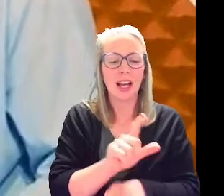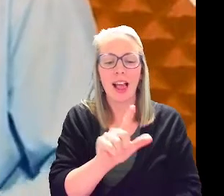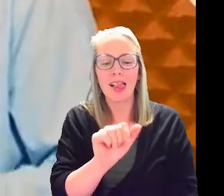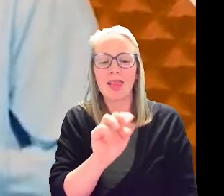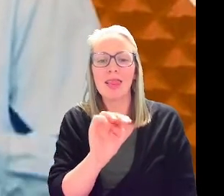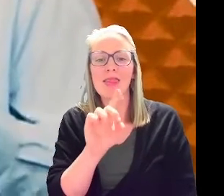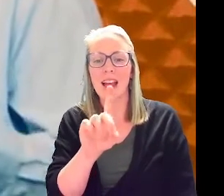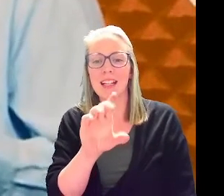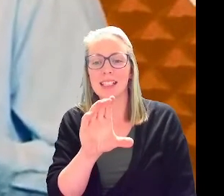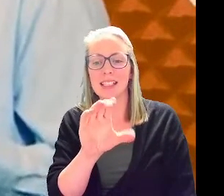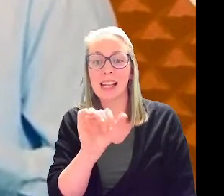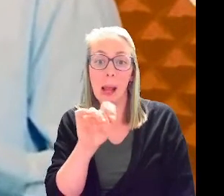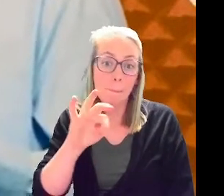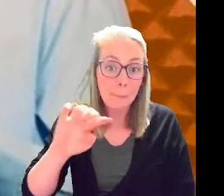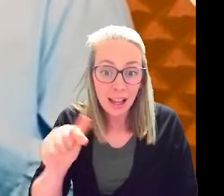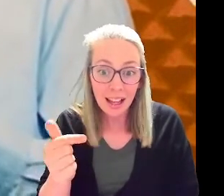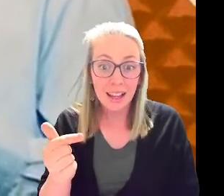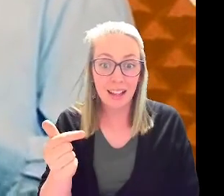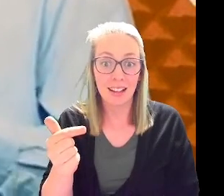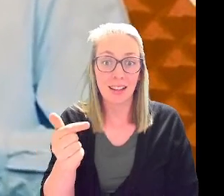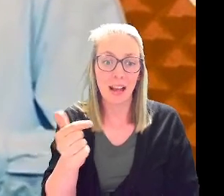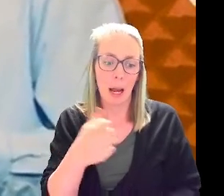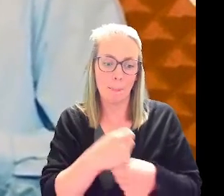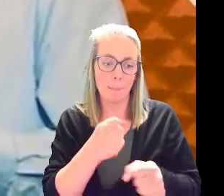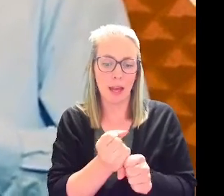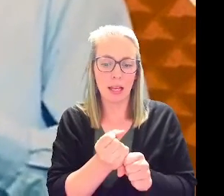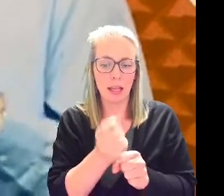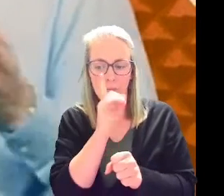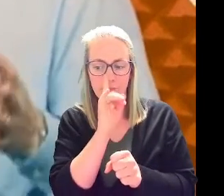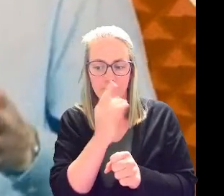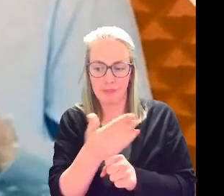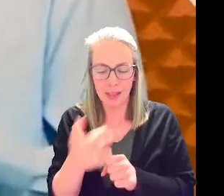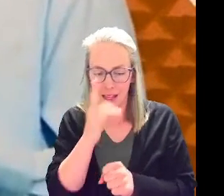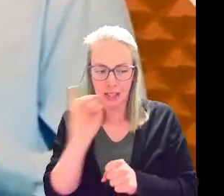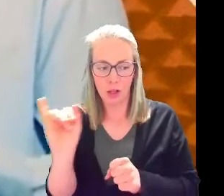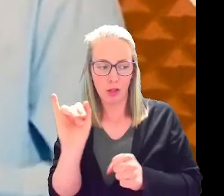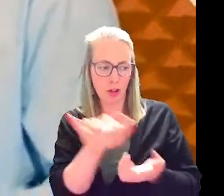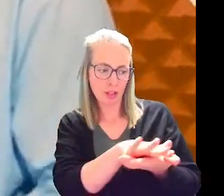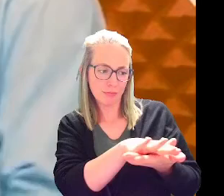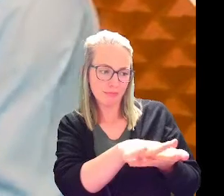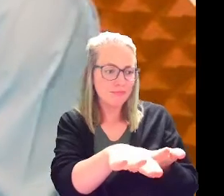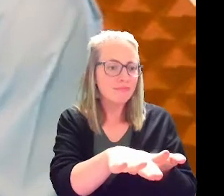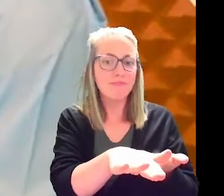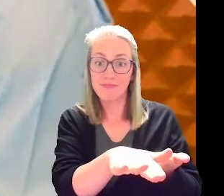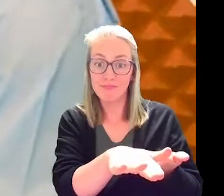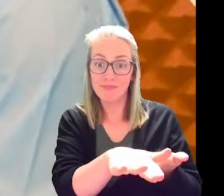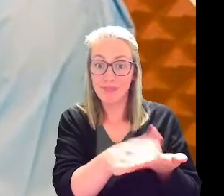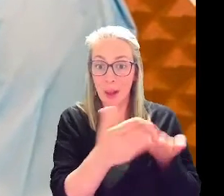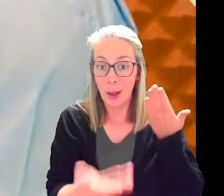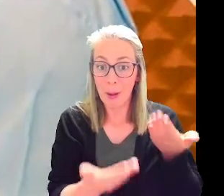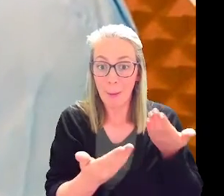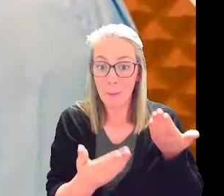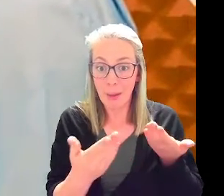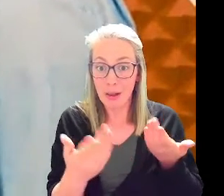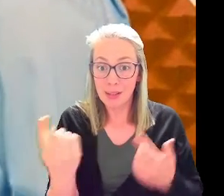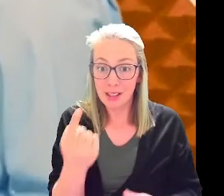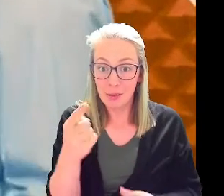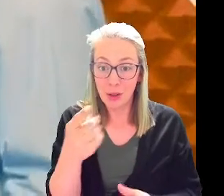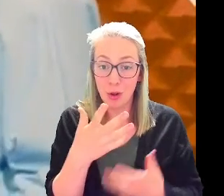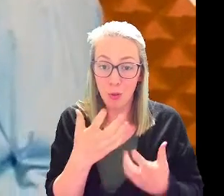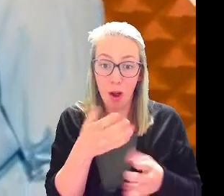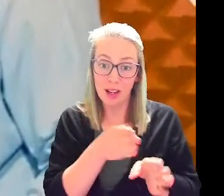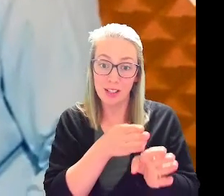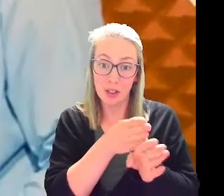neat and better than they were with the yard or with bushes and things like that, that might be something that you might want to do as a